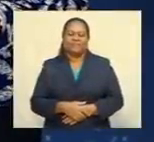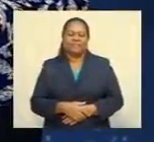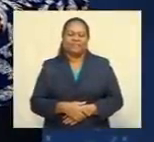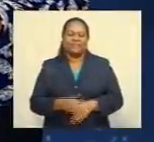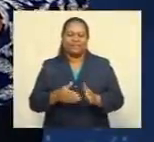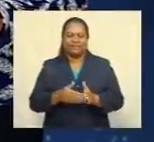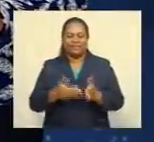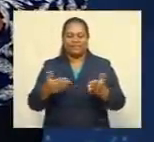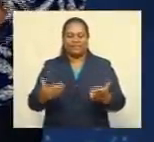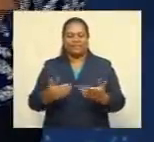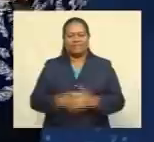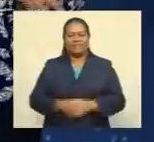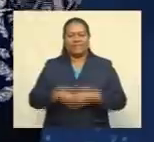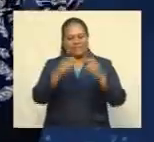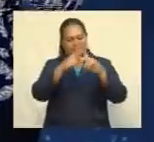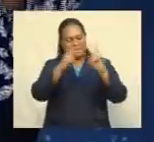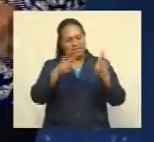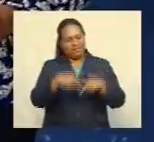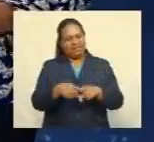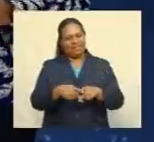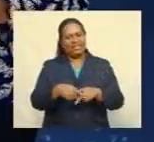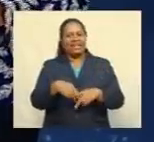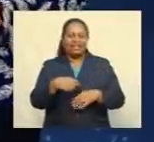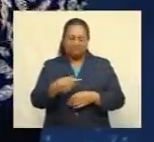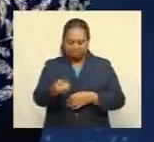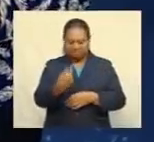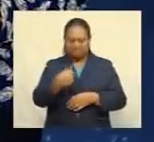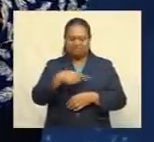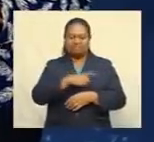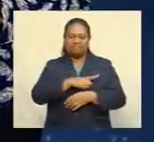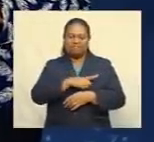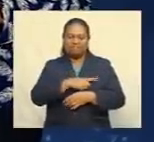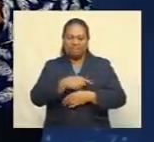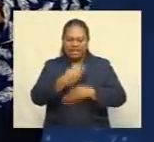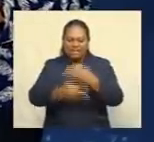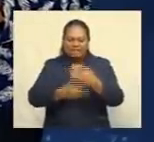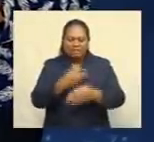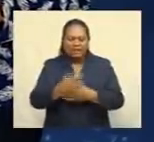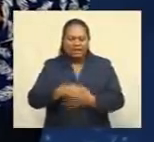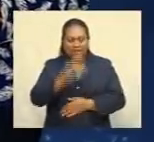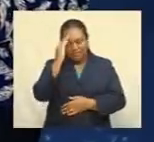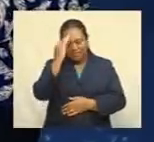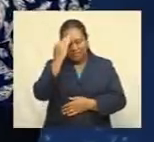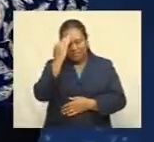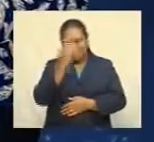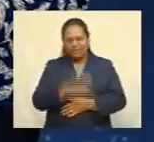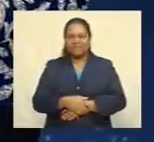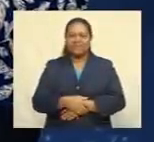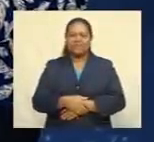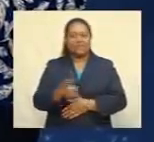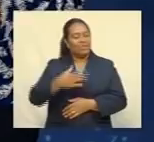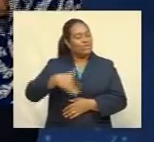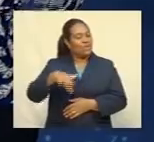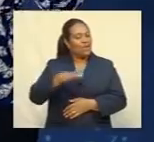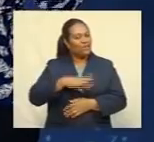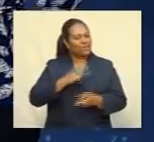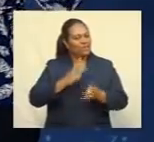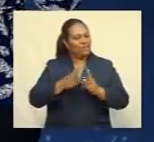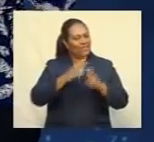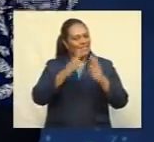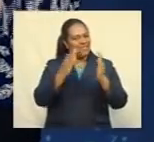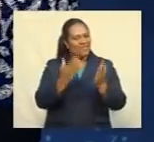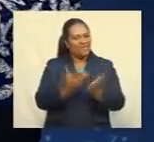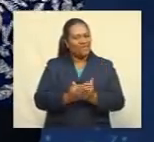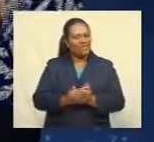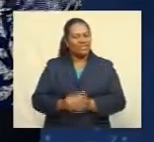Remember to send us pictures, send it with a small description to our FBC News Facebook page. That's all from the weather world. After